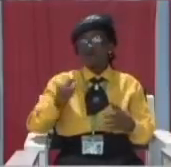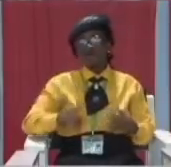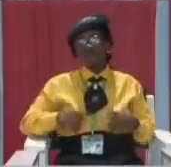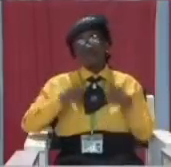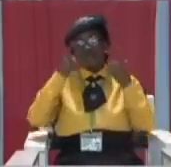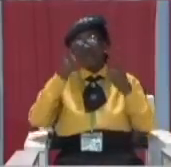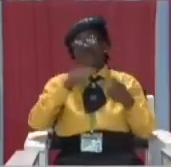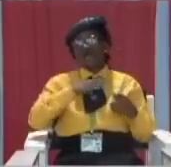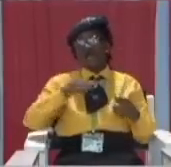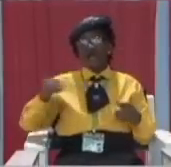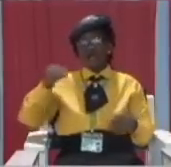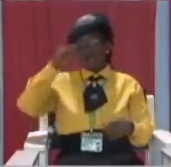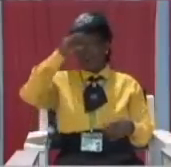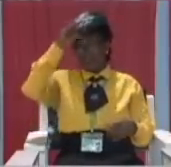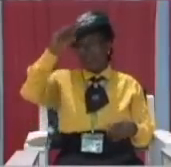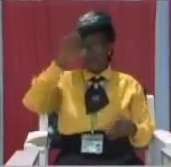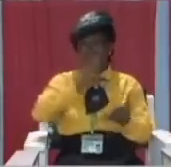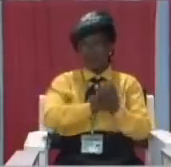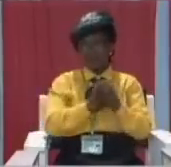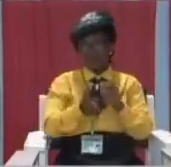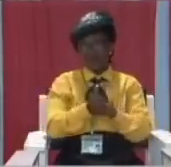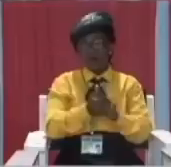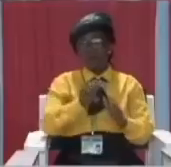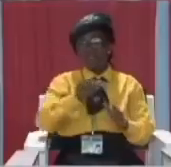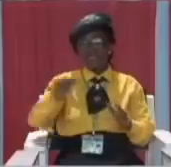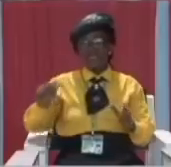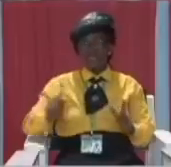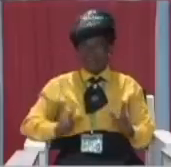became a living soul.